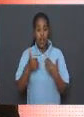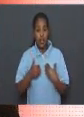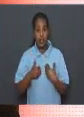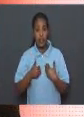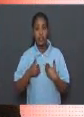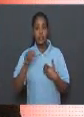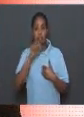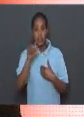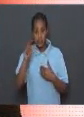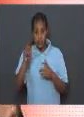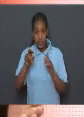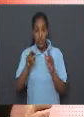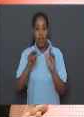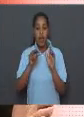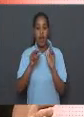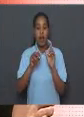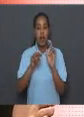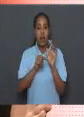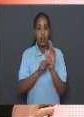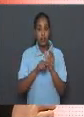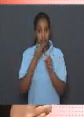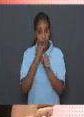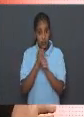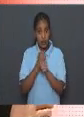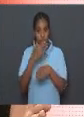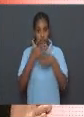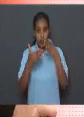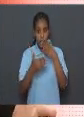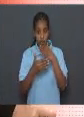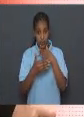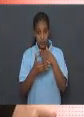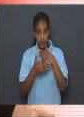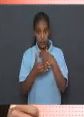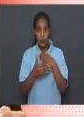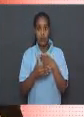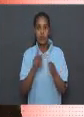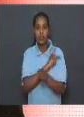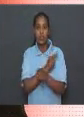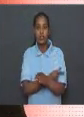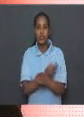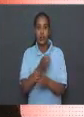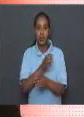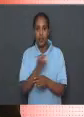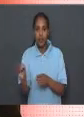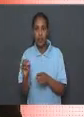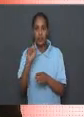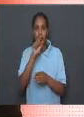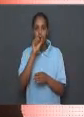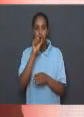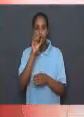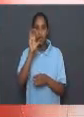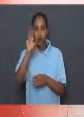zinc anode, which we have just established the standard reduction potential of, and a copper